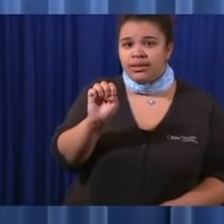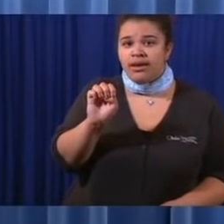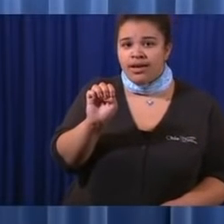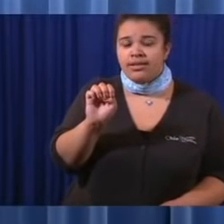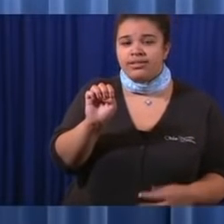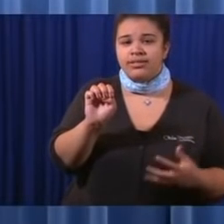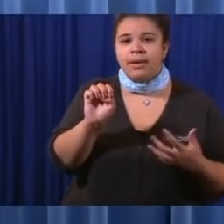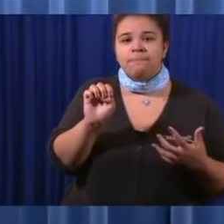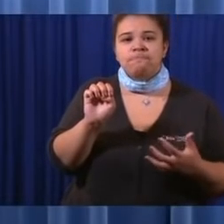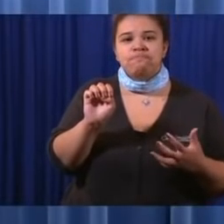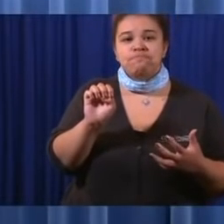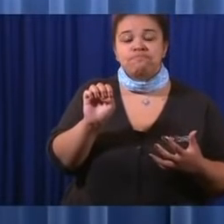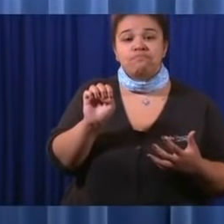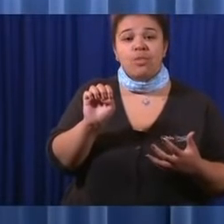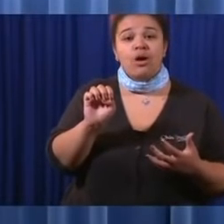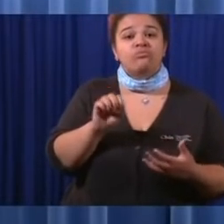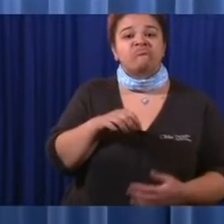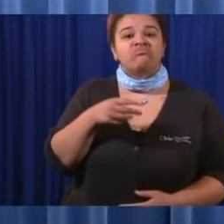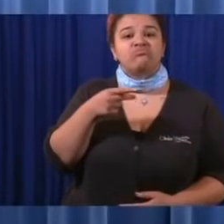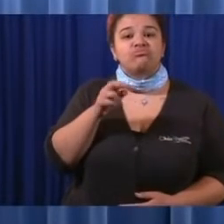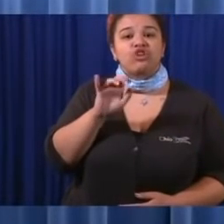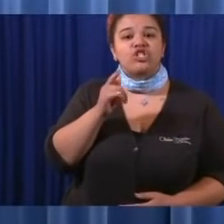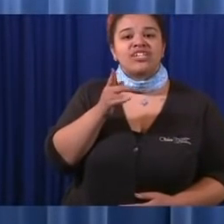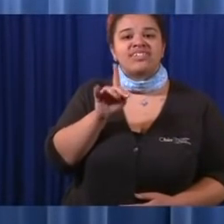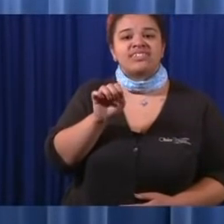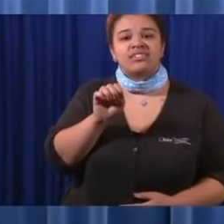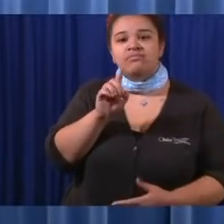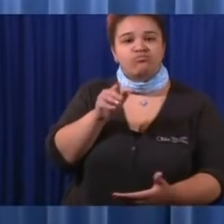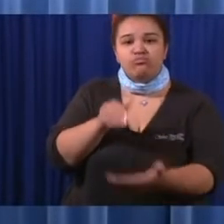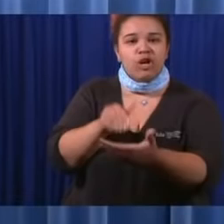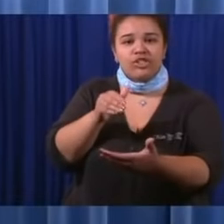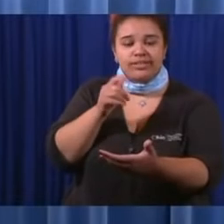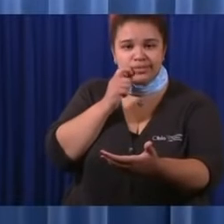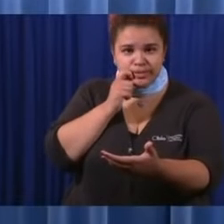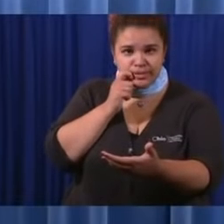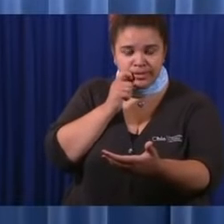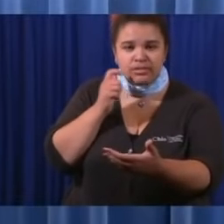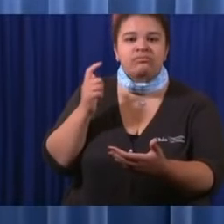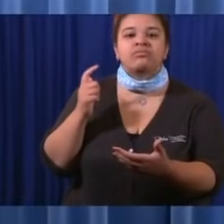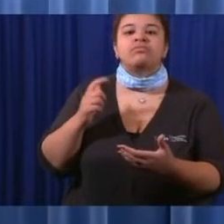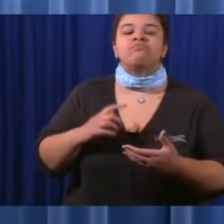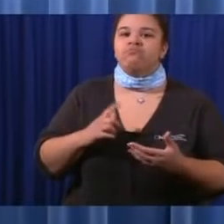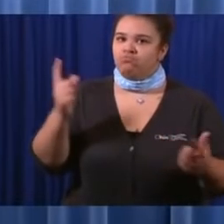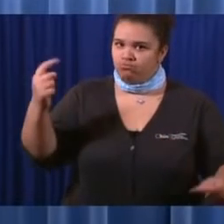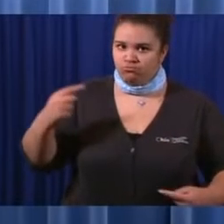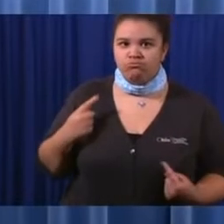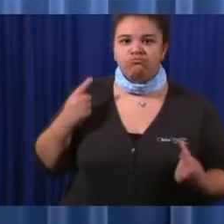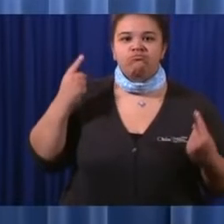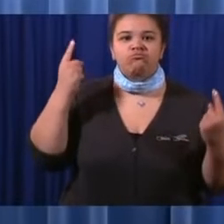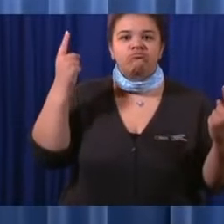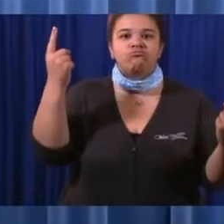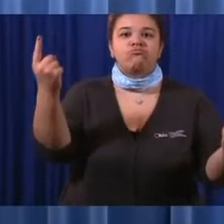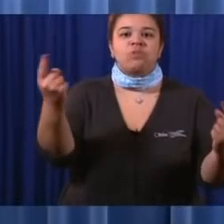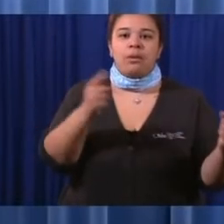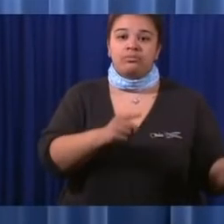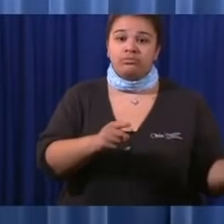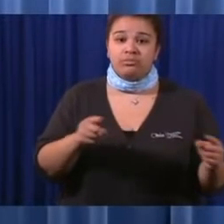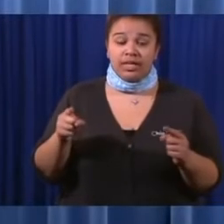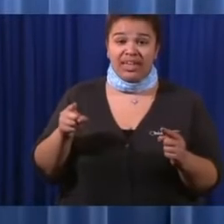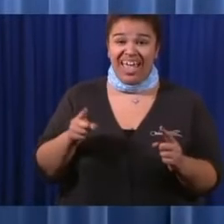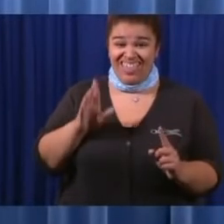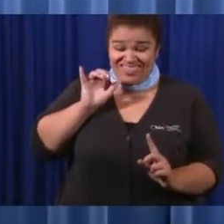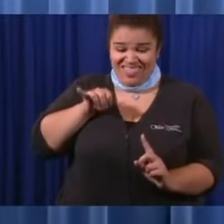and prejudice has historically and continues to have impact on people's